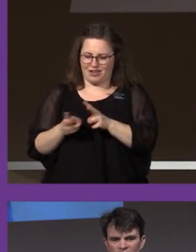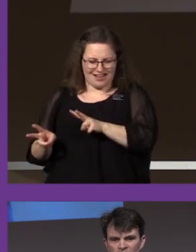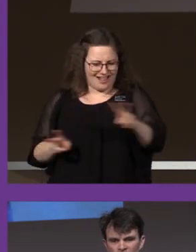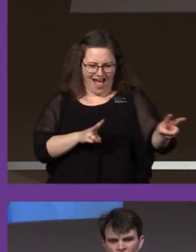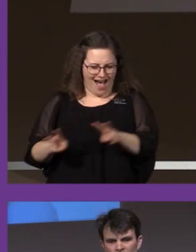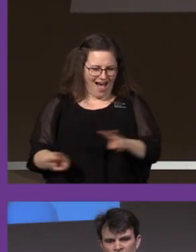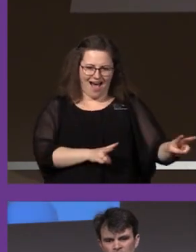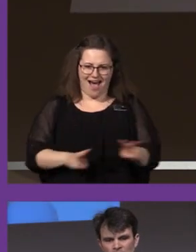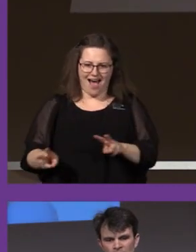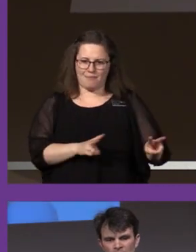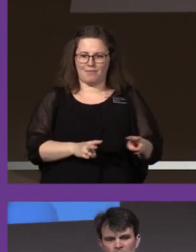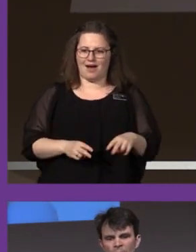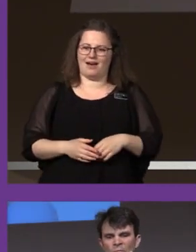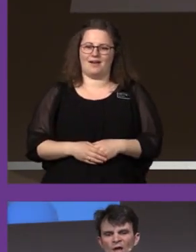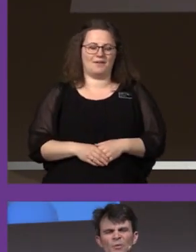and on.